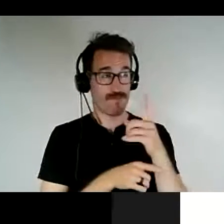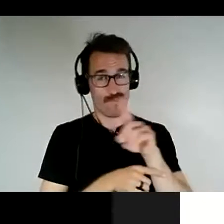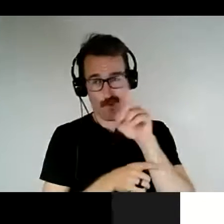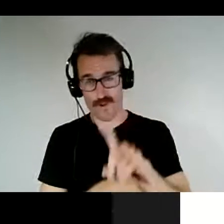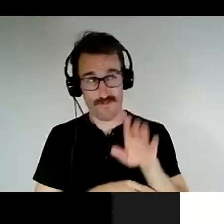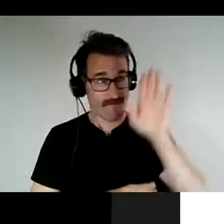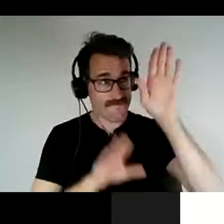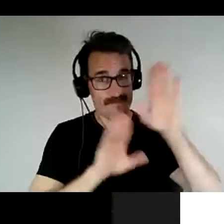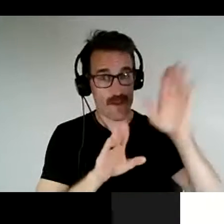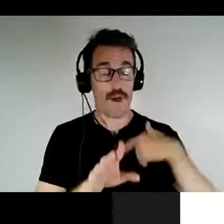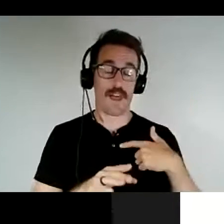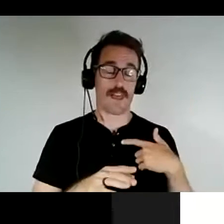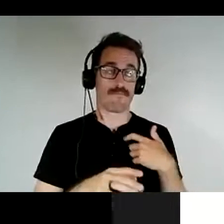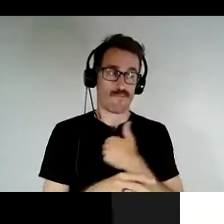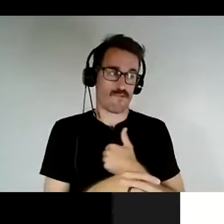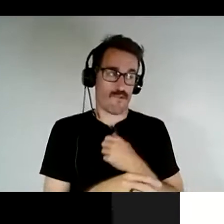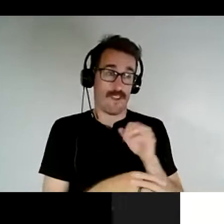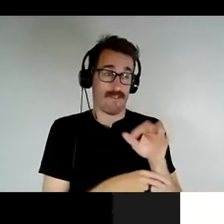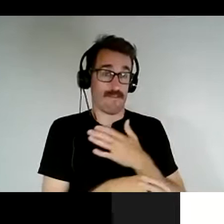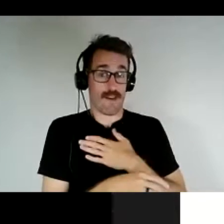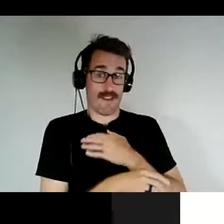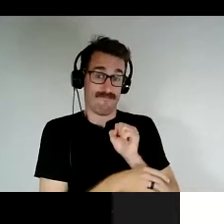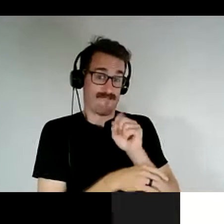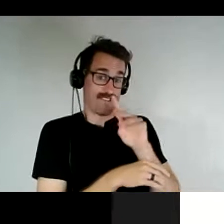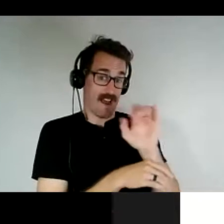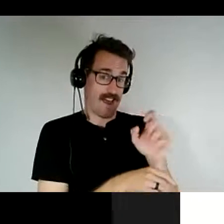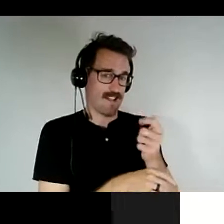I apologize if the style is a bit off.